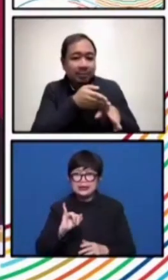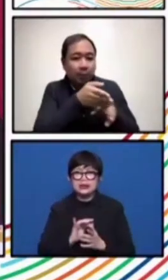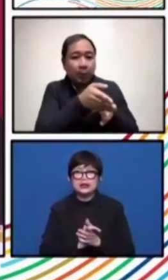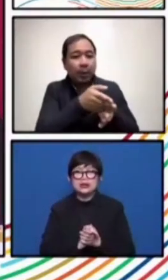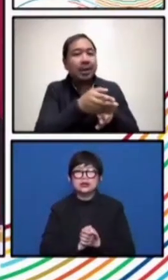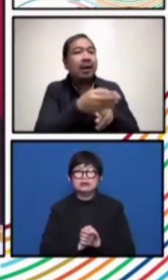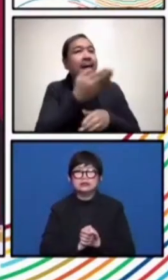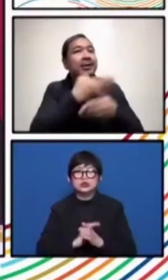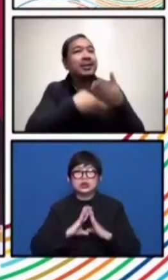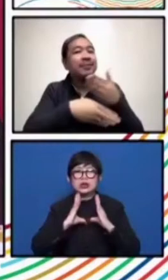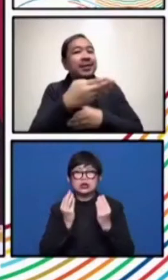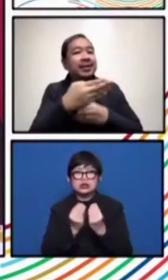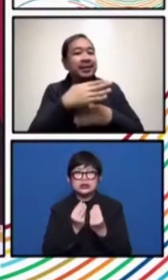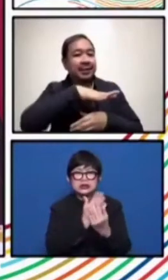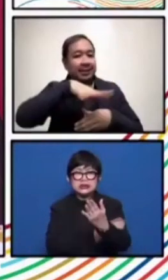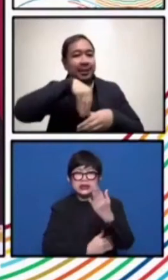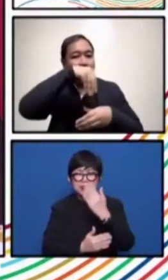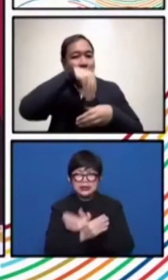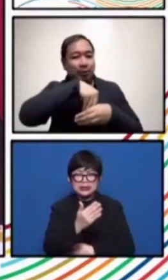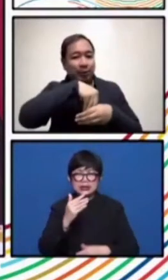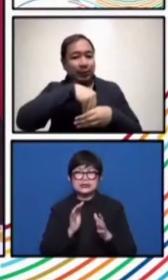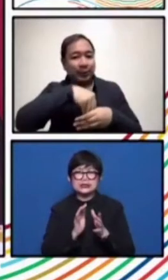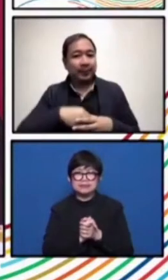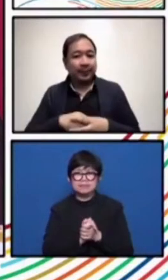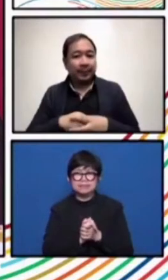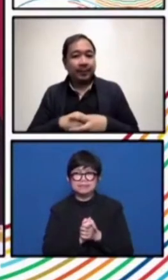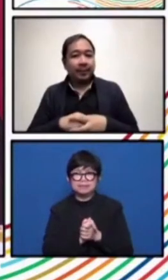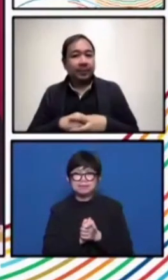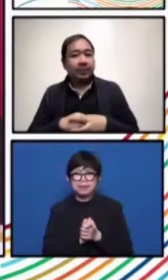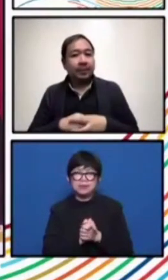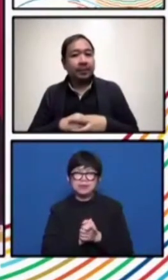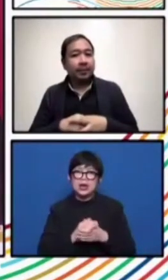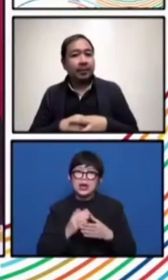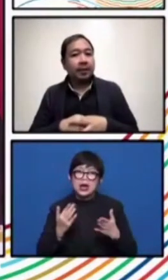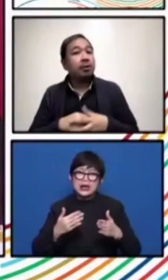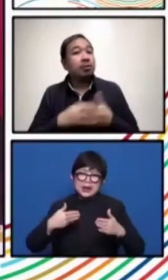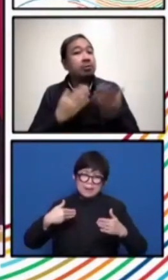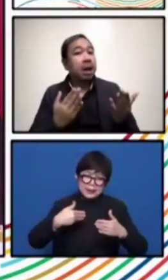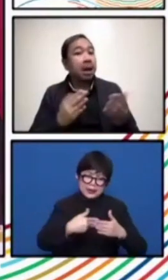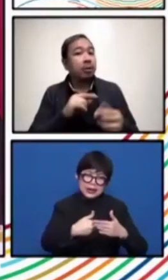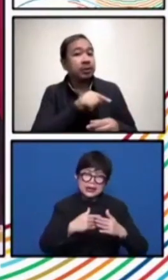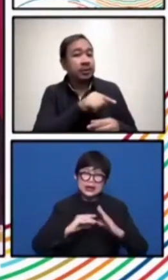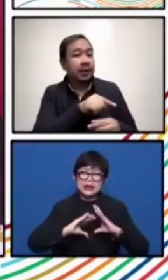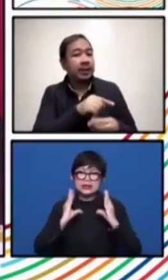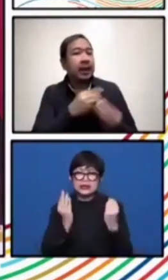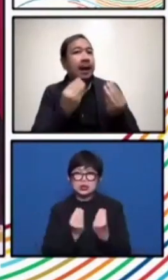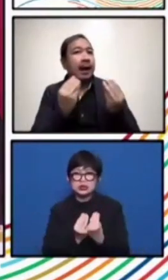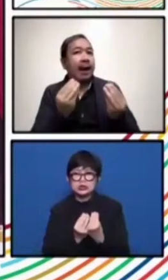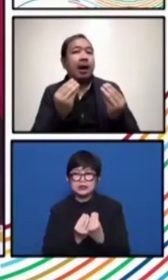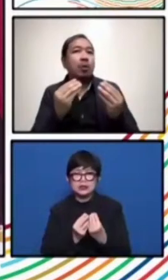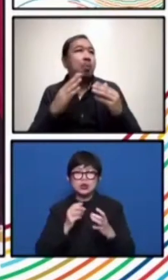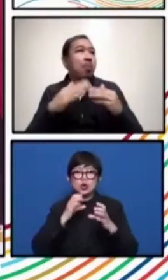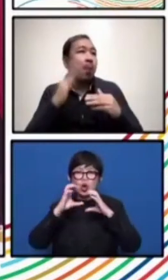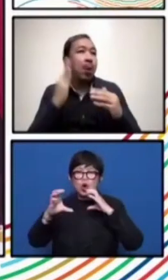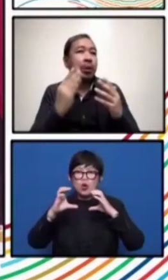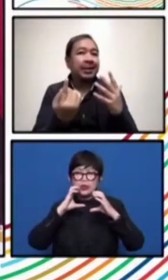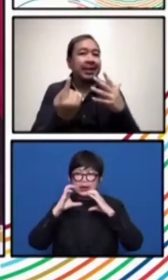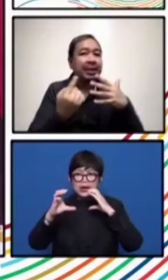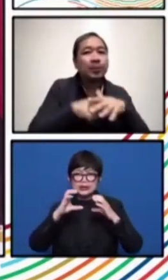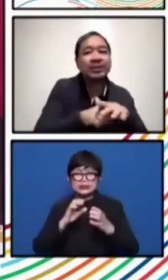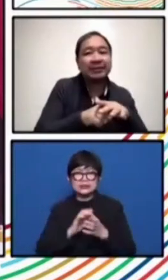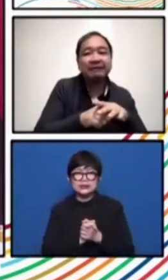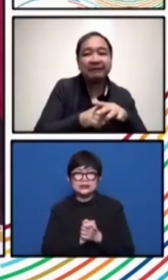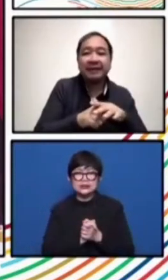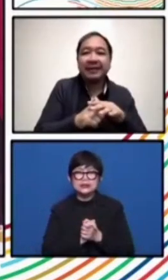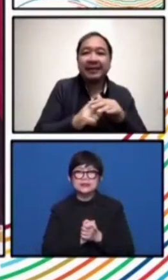and linked to that also a inclusive approach to to Communications and in this way we since we are now